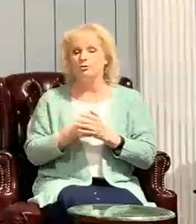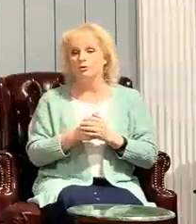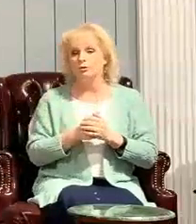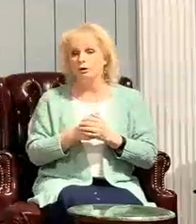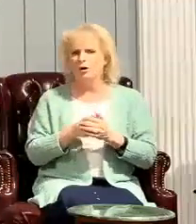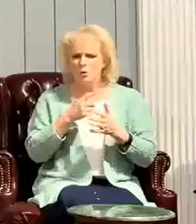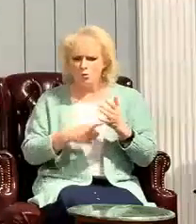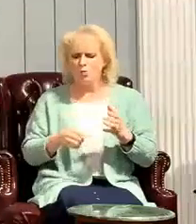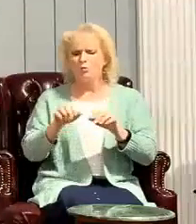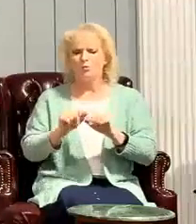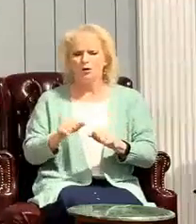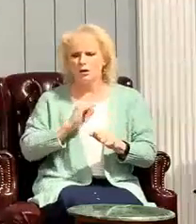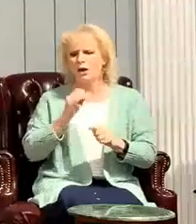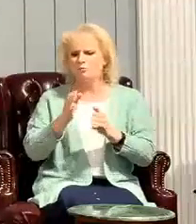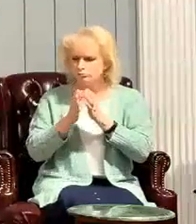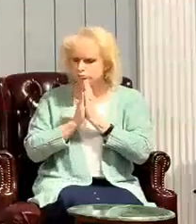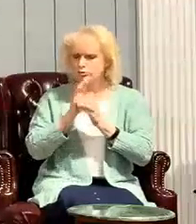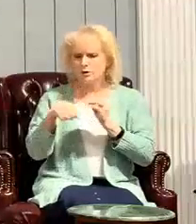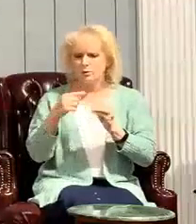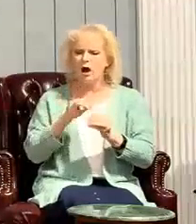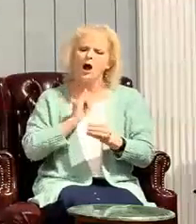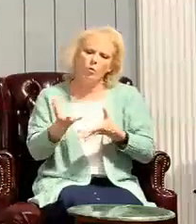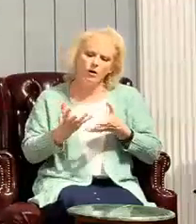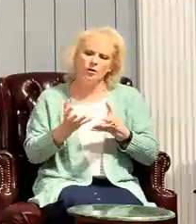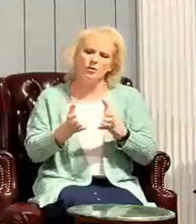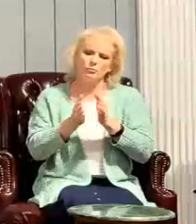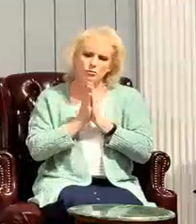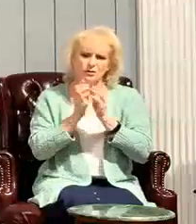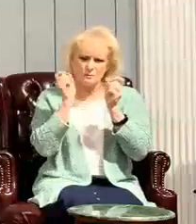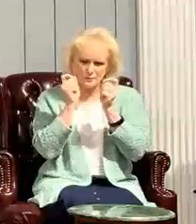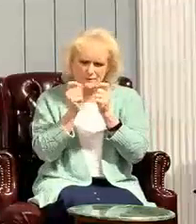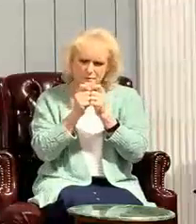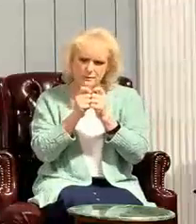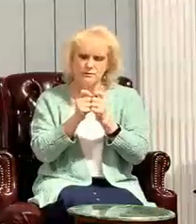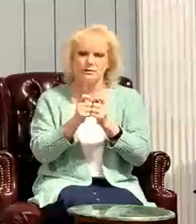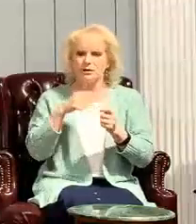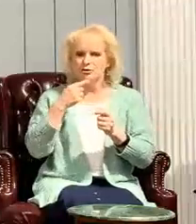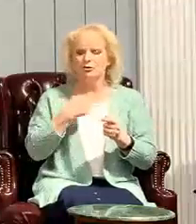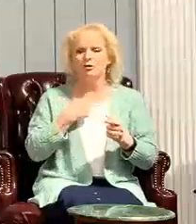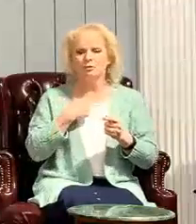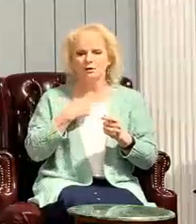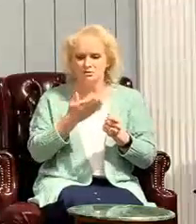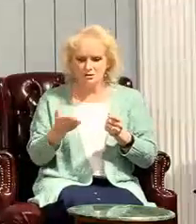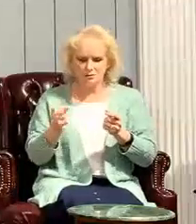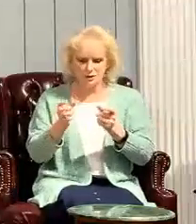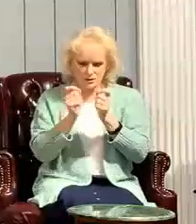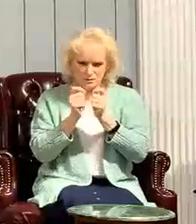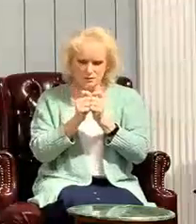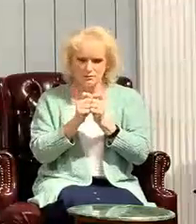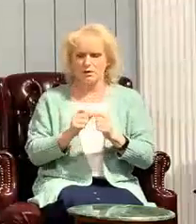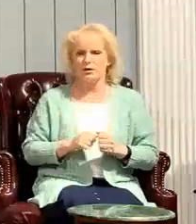that. I want to be able to pray specific. Tell me something specific to pray about. He wanted things to pray